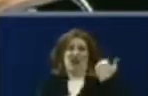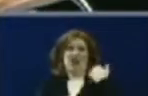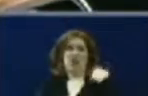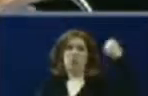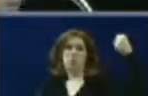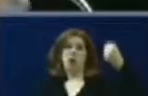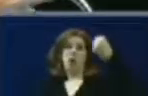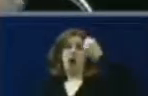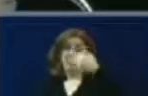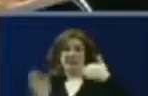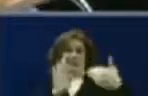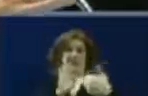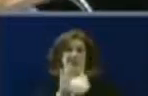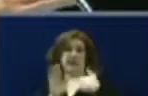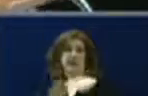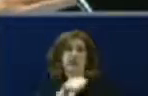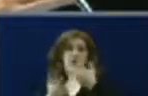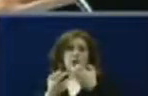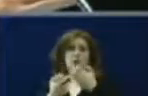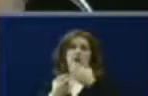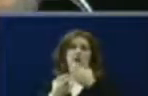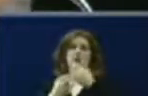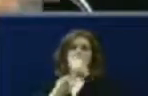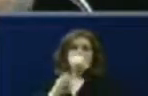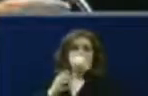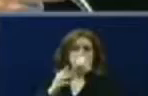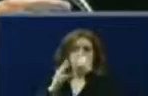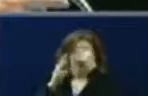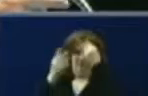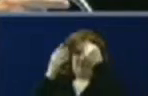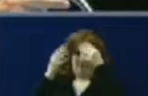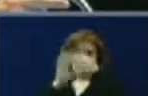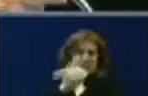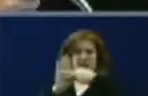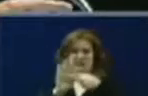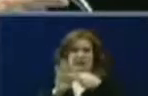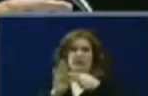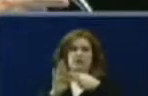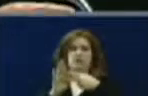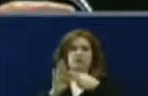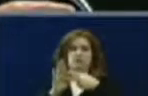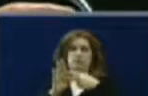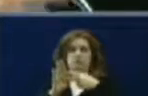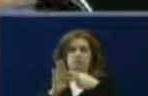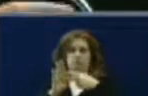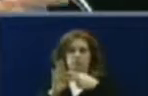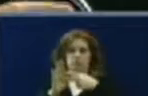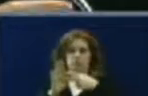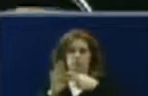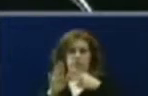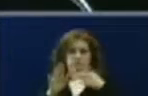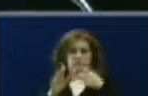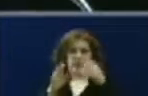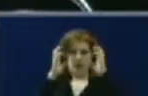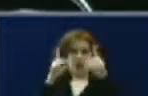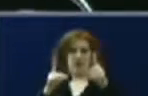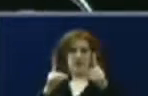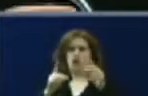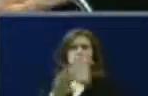us, who want to privatize public education, do not co-opt my comments to support your cause. I am not on your